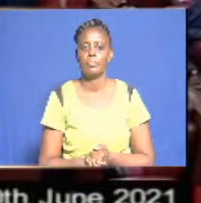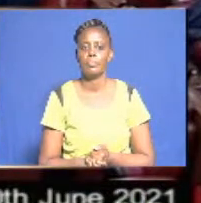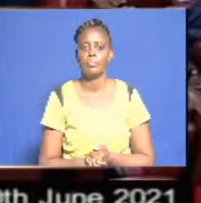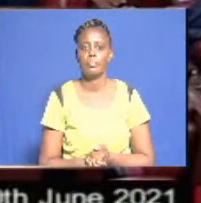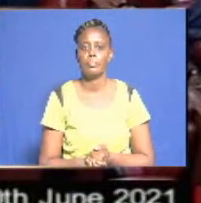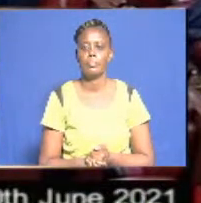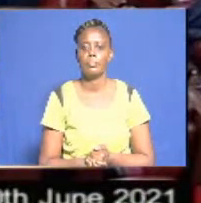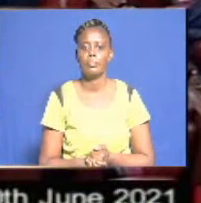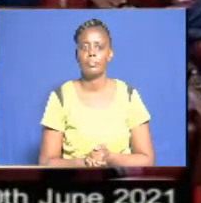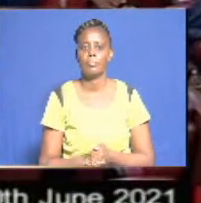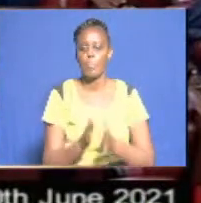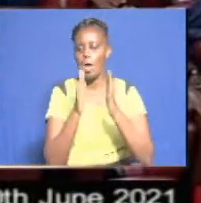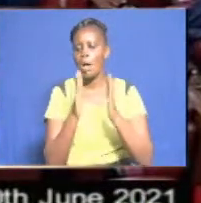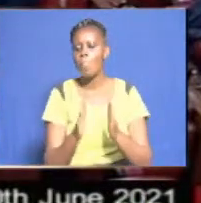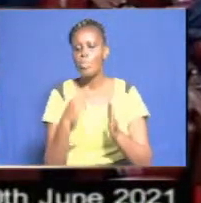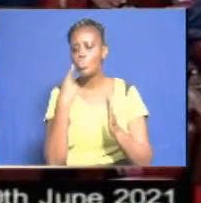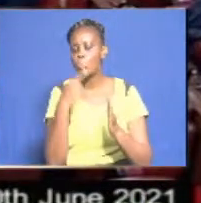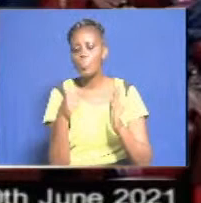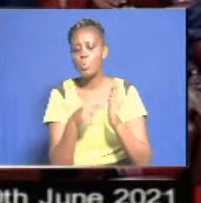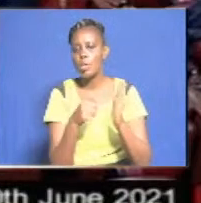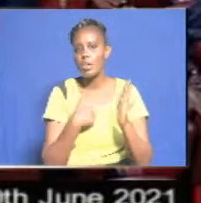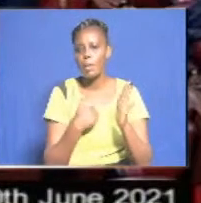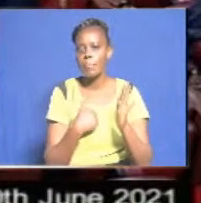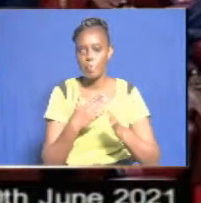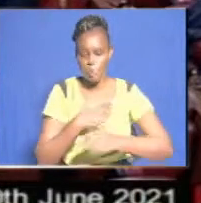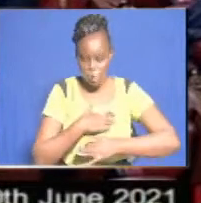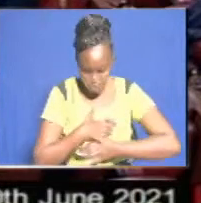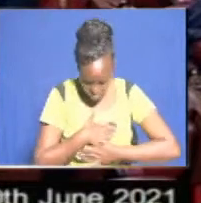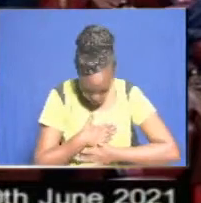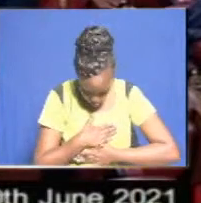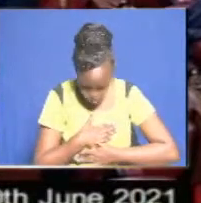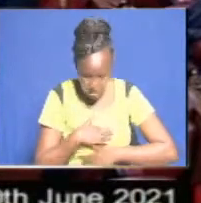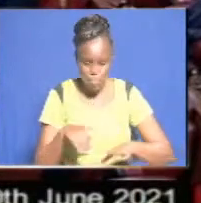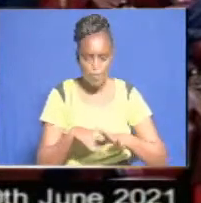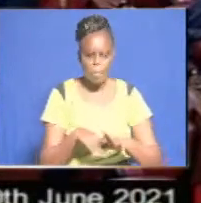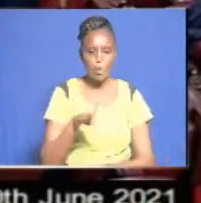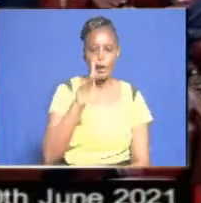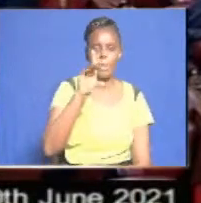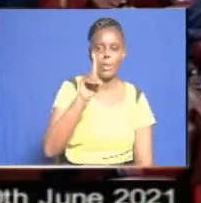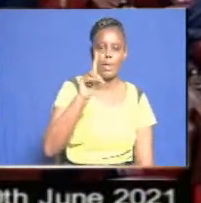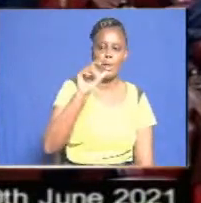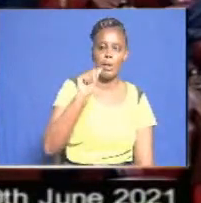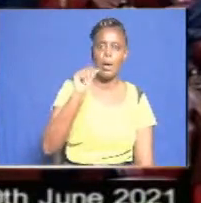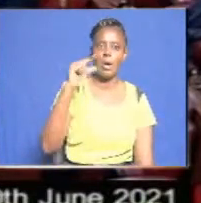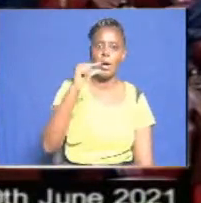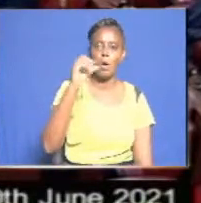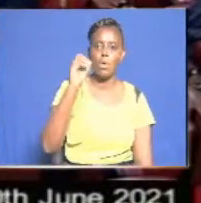I can see somebody was present. Intervention member for Dagoretti South. What's your intervention about?